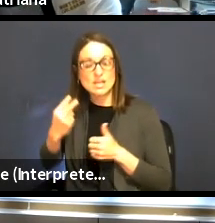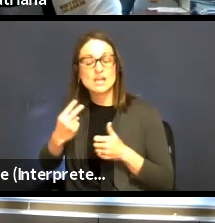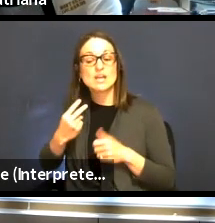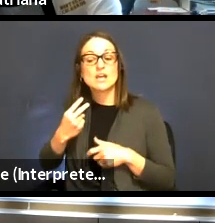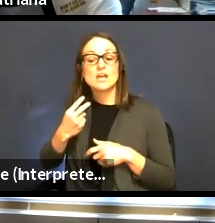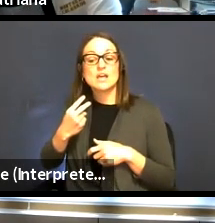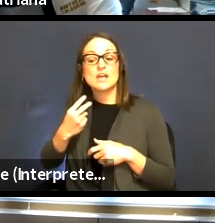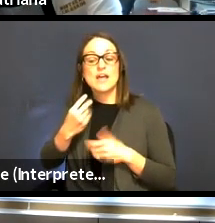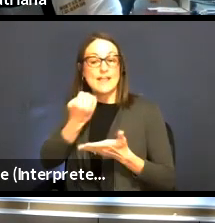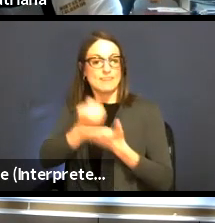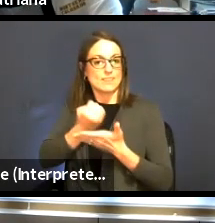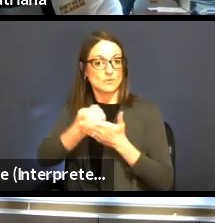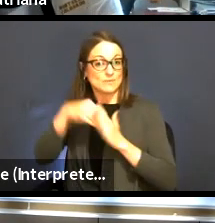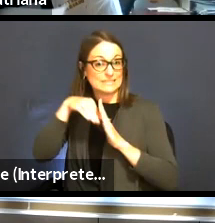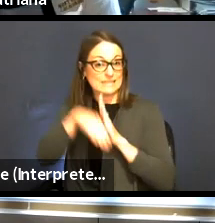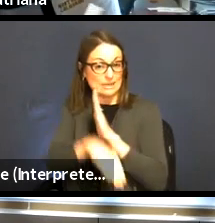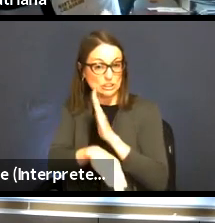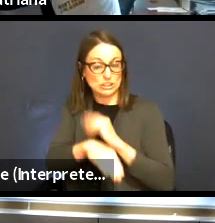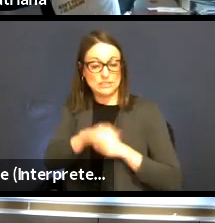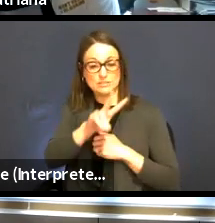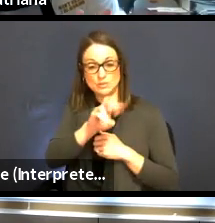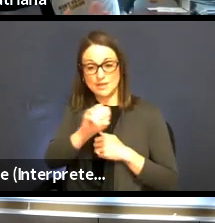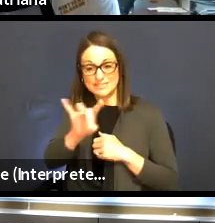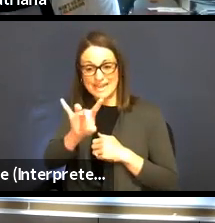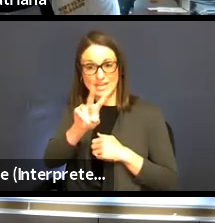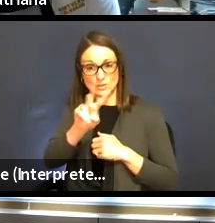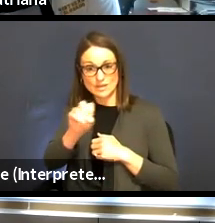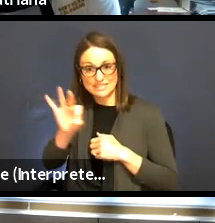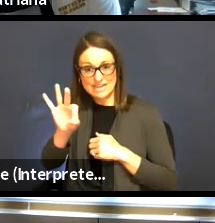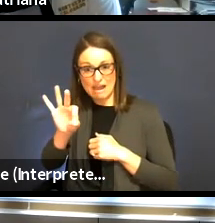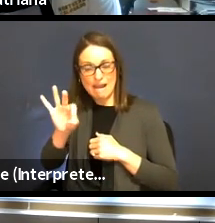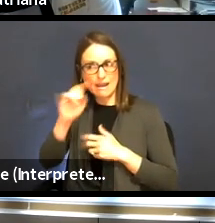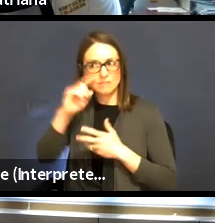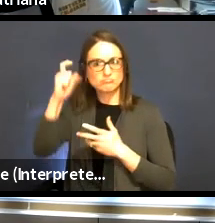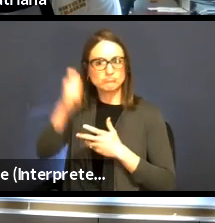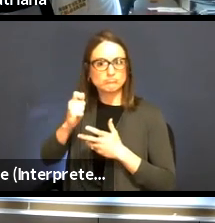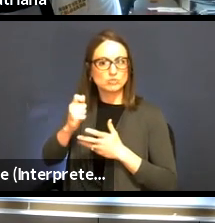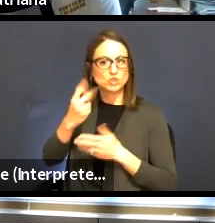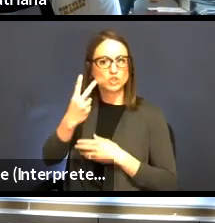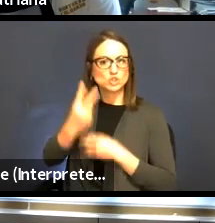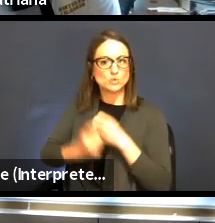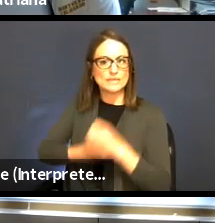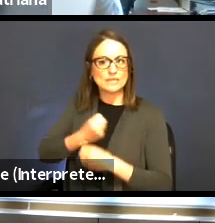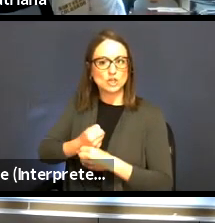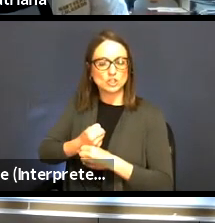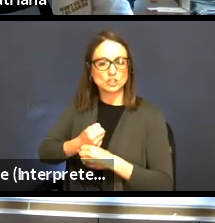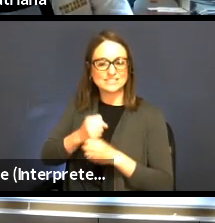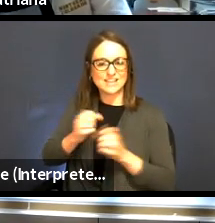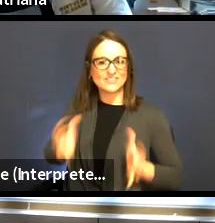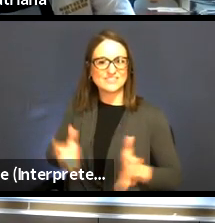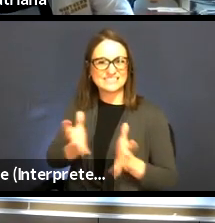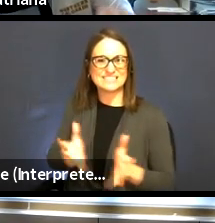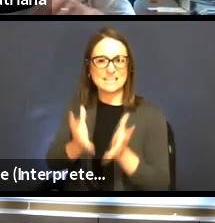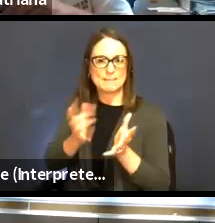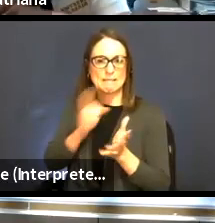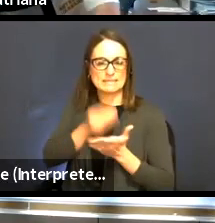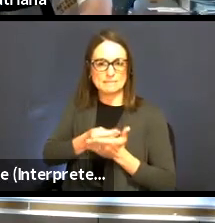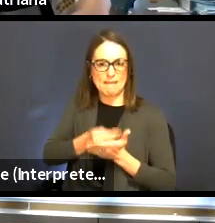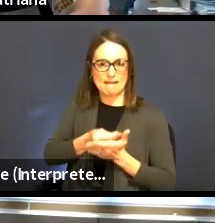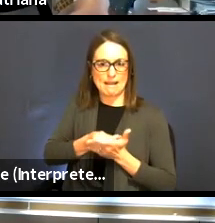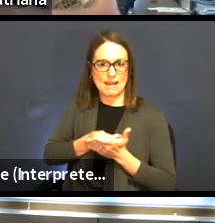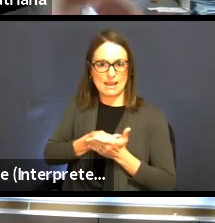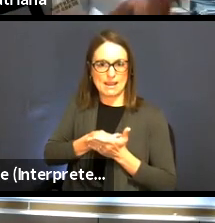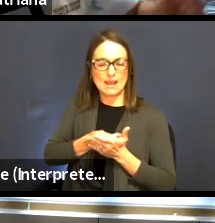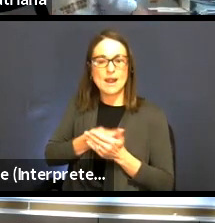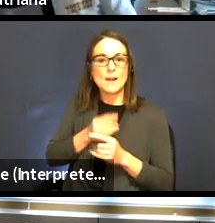08-09, we got 2 years of stimulus money. So we knew we had that because the state wasn't going to be coming back fast enough in terms of